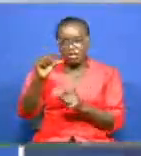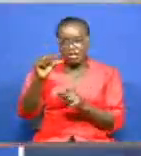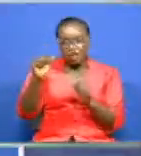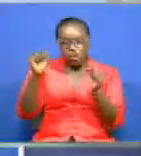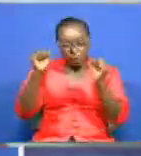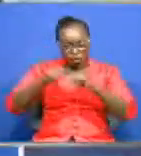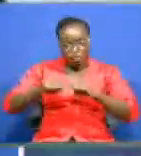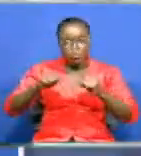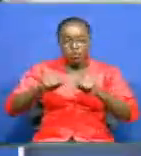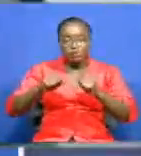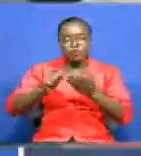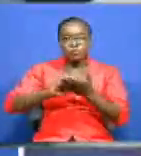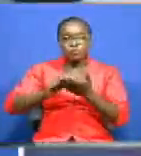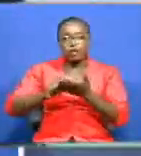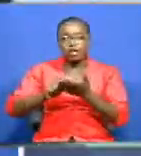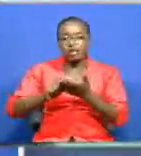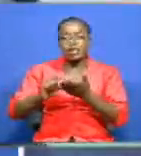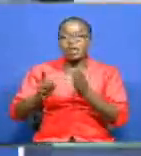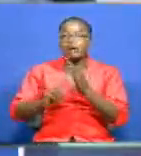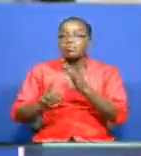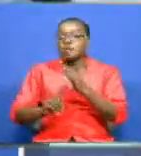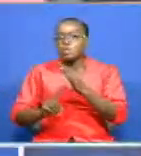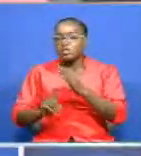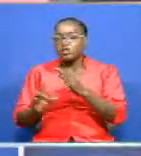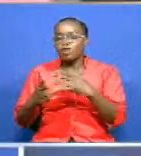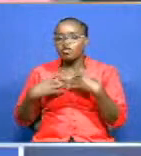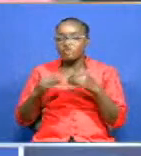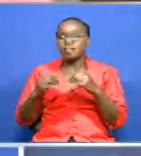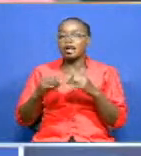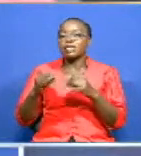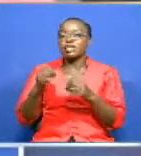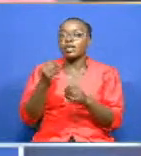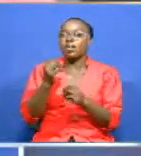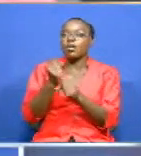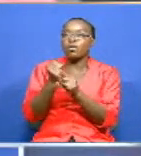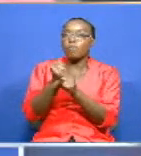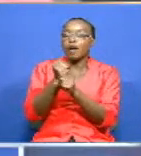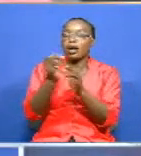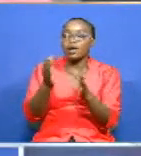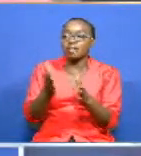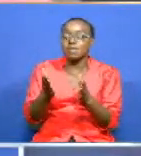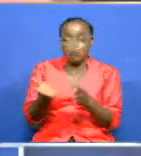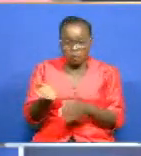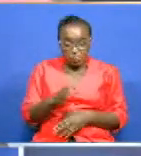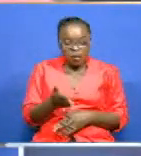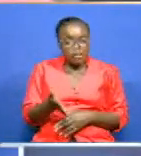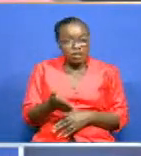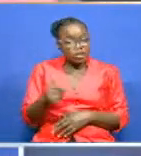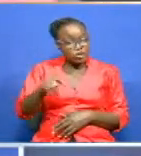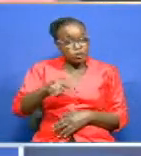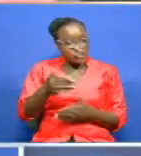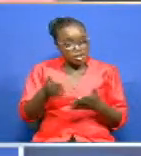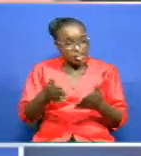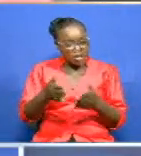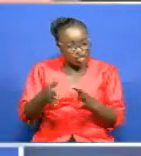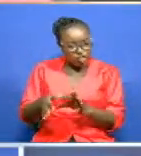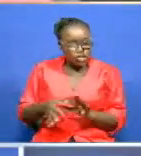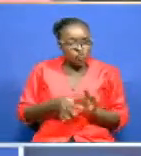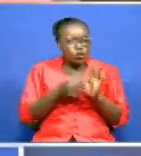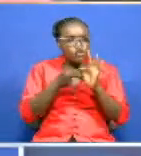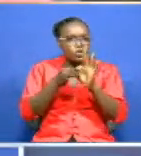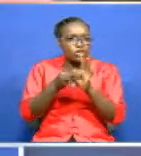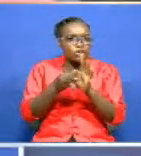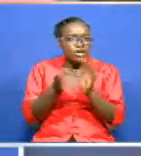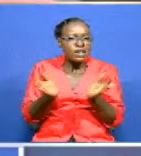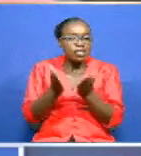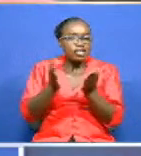signed between the Ministry of Health and the clinicians. Na kwa sababu wameturudisha hapa, tuko hapa leo. Kwa kauli moja, kuwahimiza kwamba